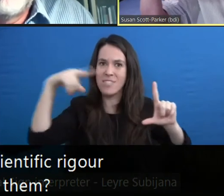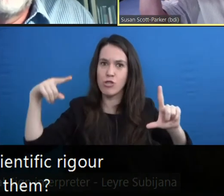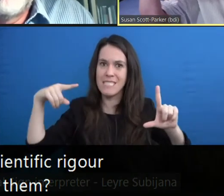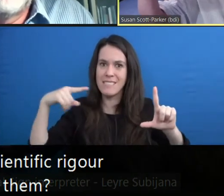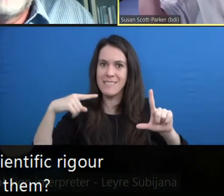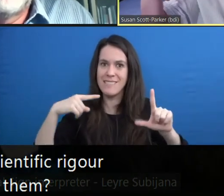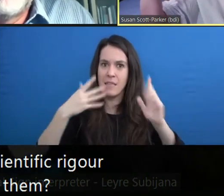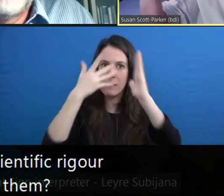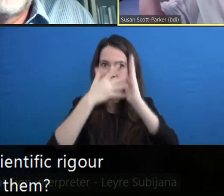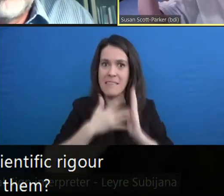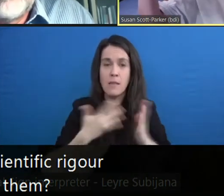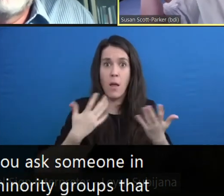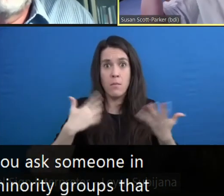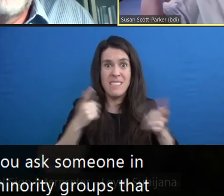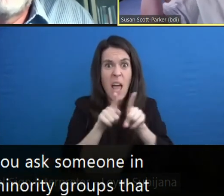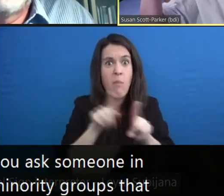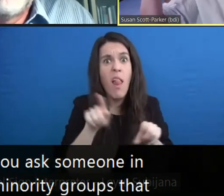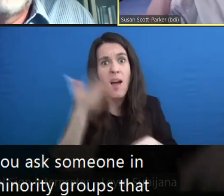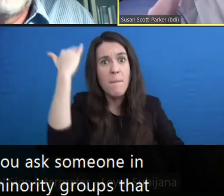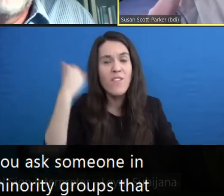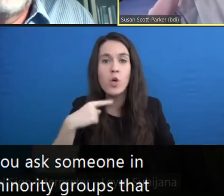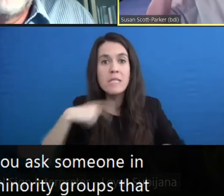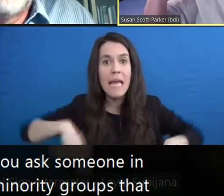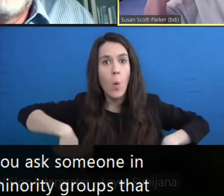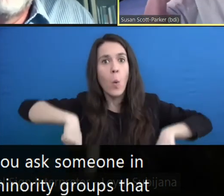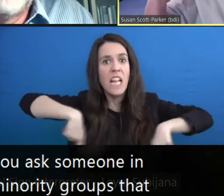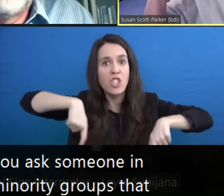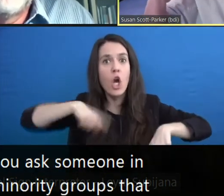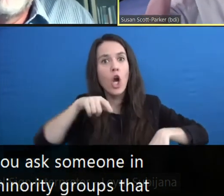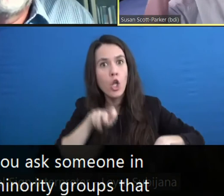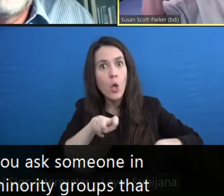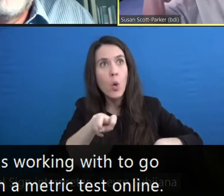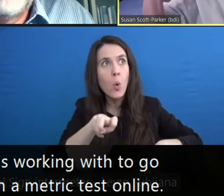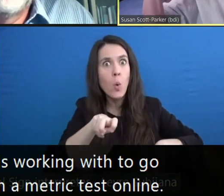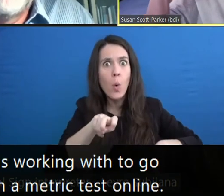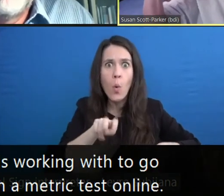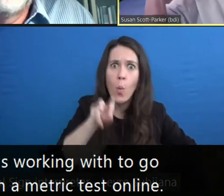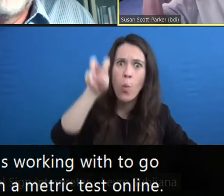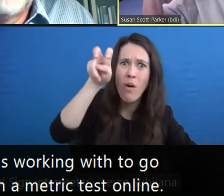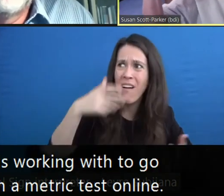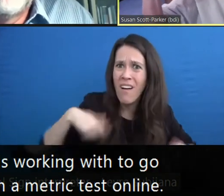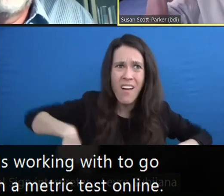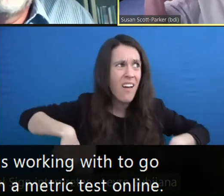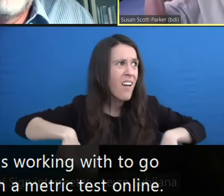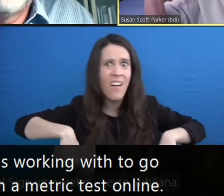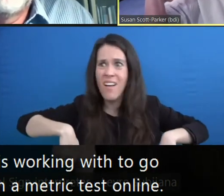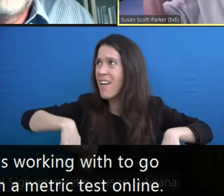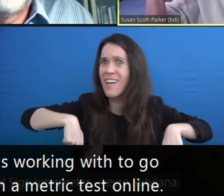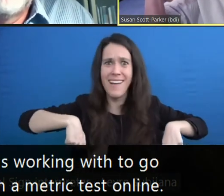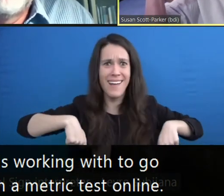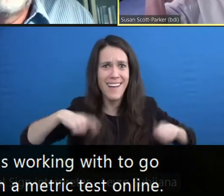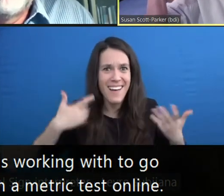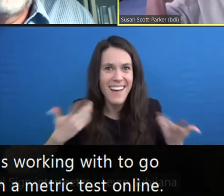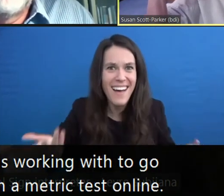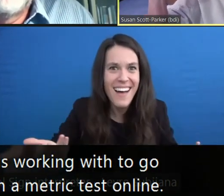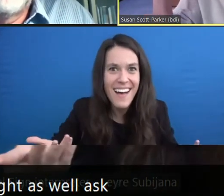know, a wheelchair user to climb stairs. It's just nonsense. But even if he could get up those stairs, I'm not sure that psychometric test is going to tell the employer anything